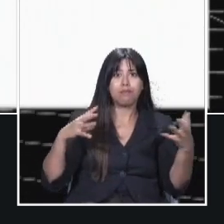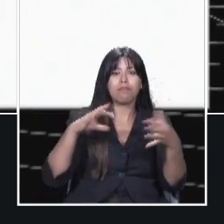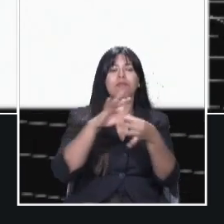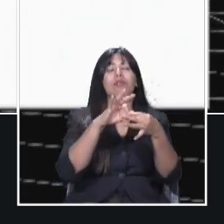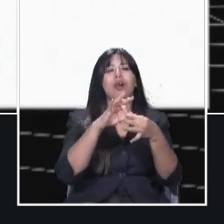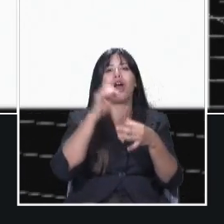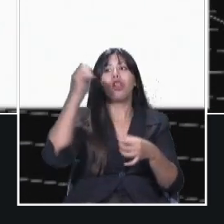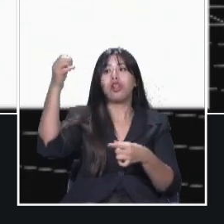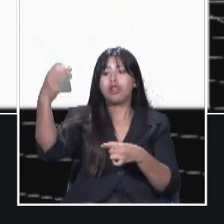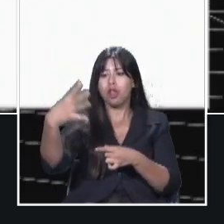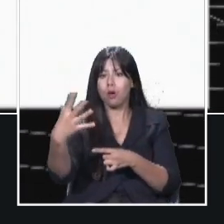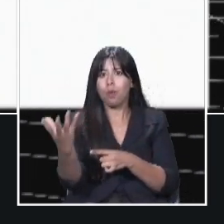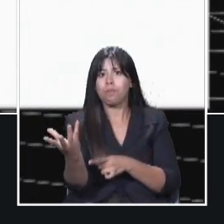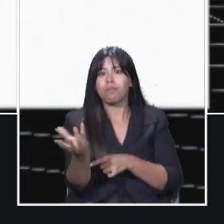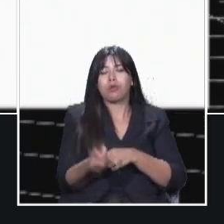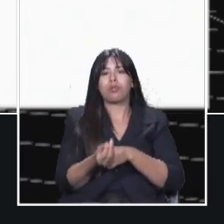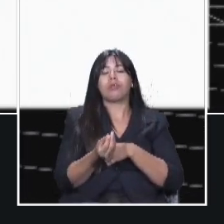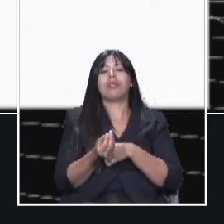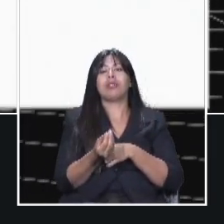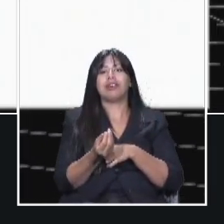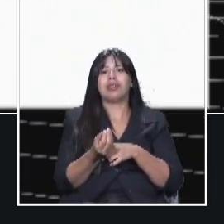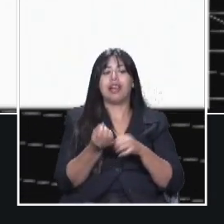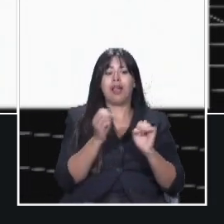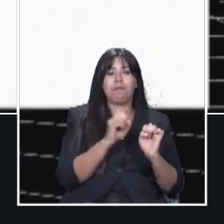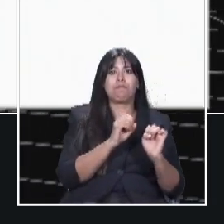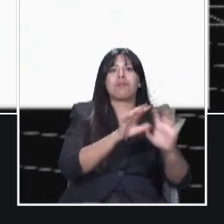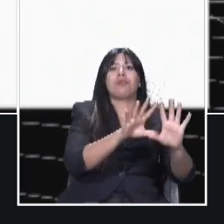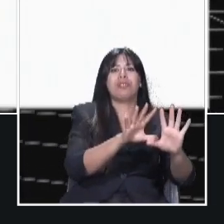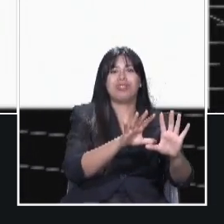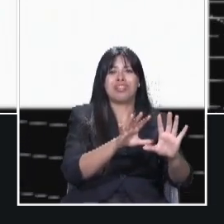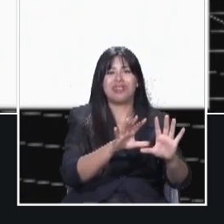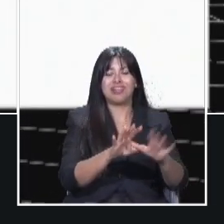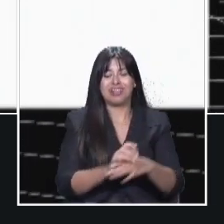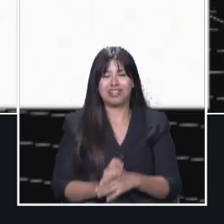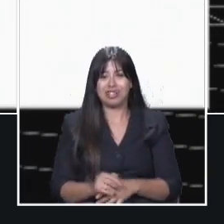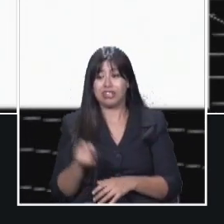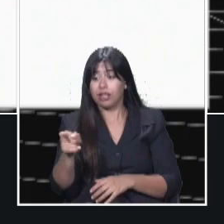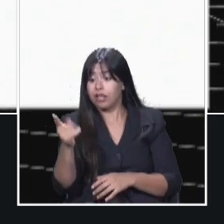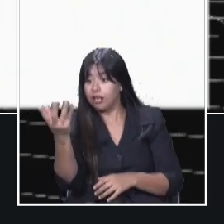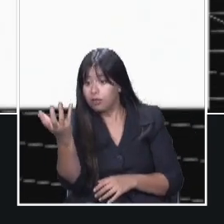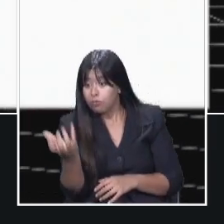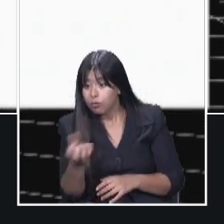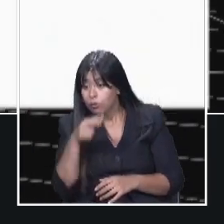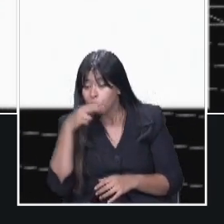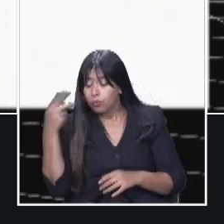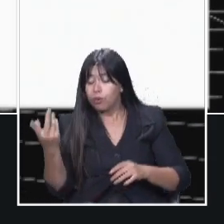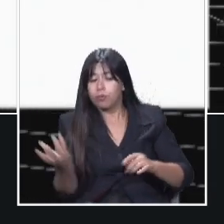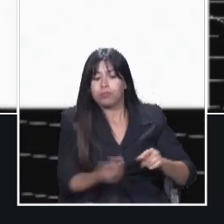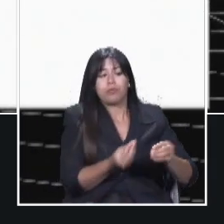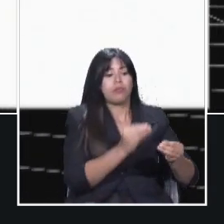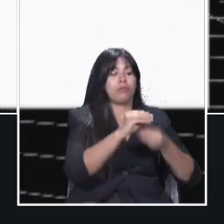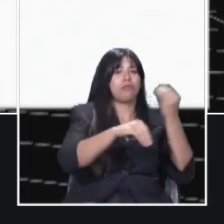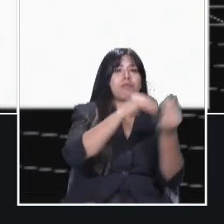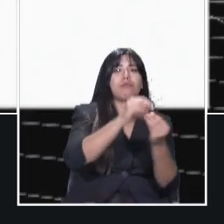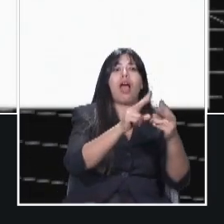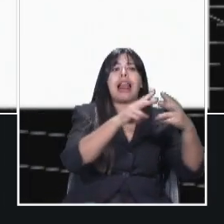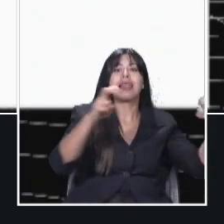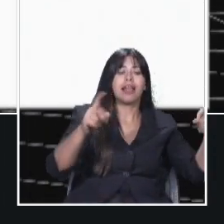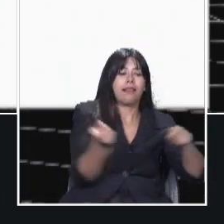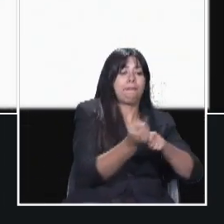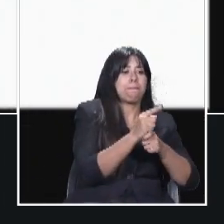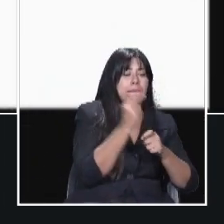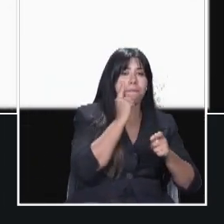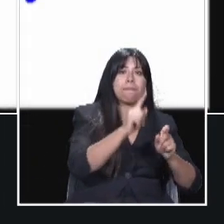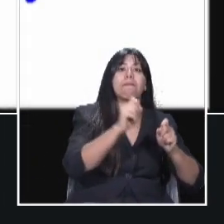signal everywhere. By so doing, we have combined over 600 million years of evolution in